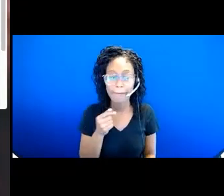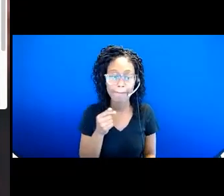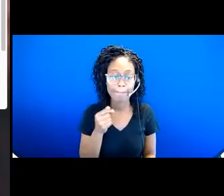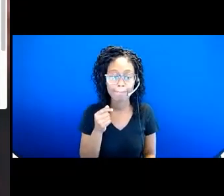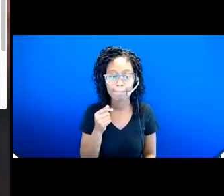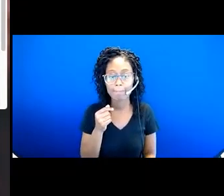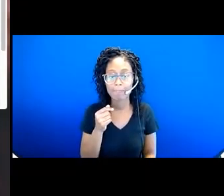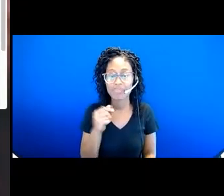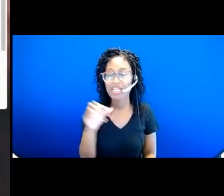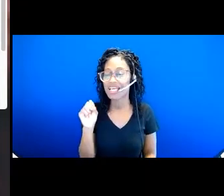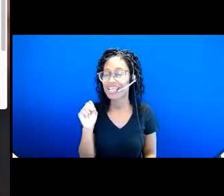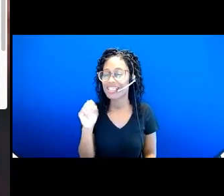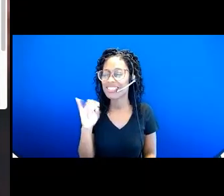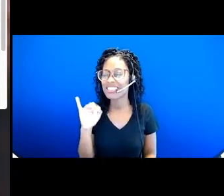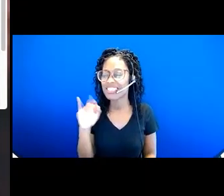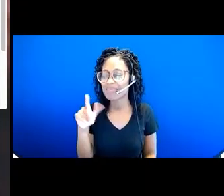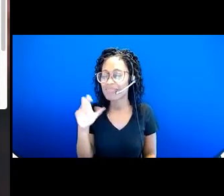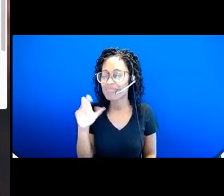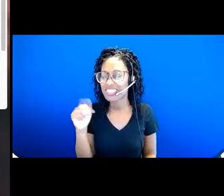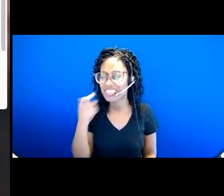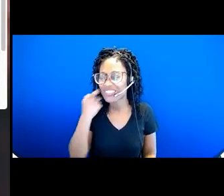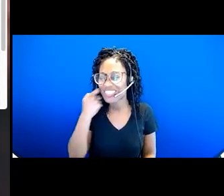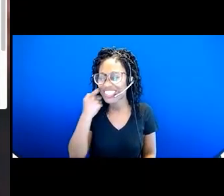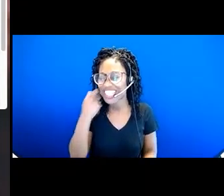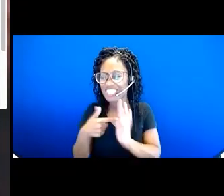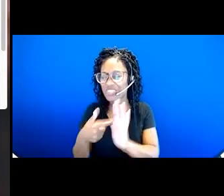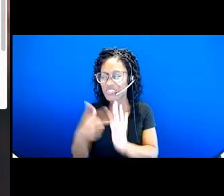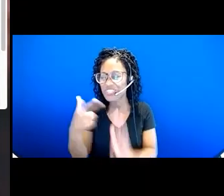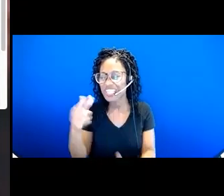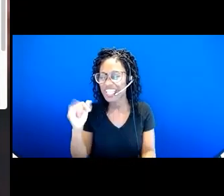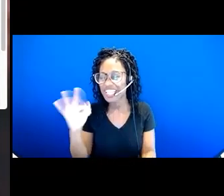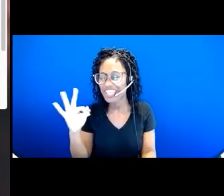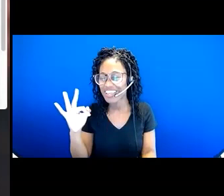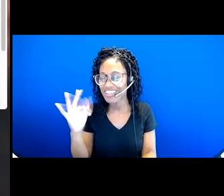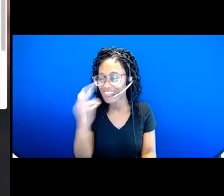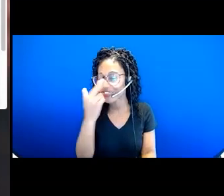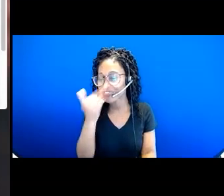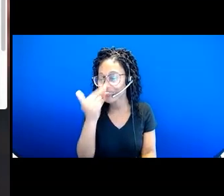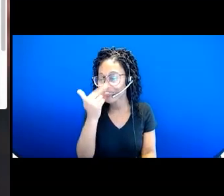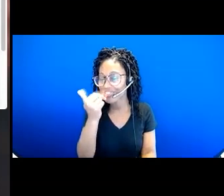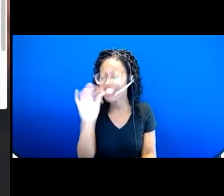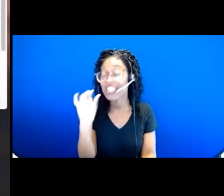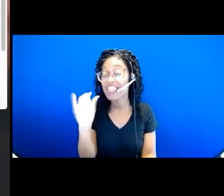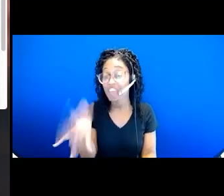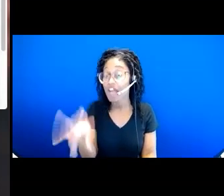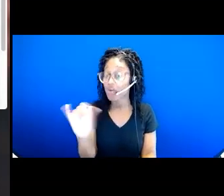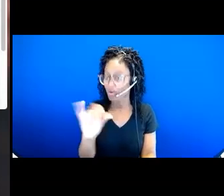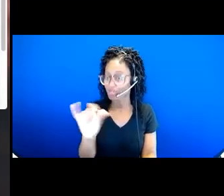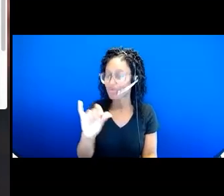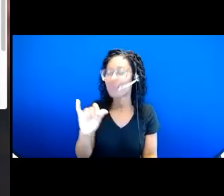Simpsons GIF in the last poster I showed you. GIFs are also image files that